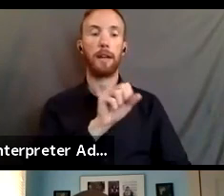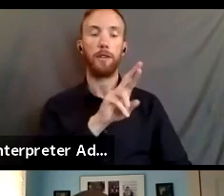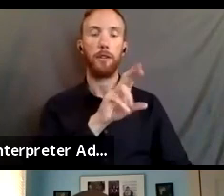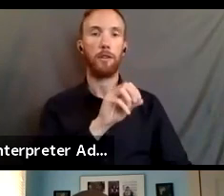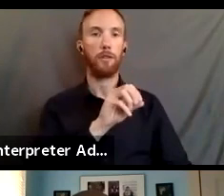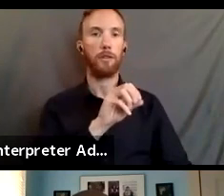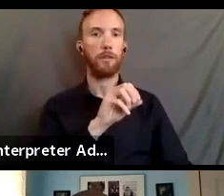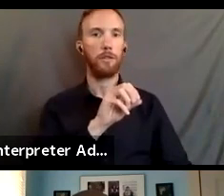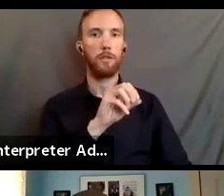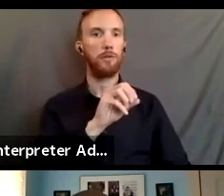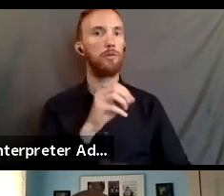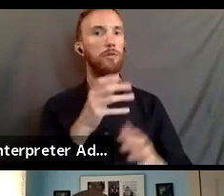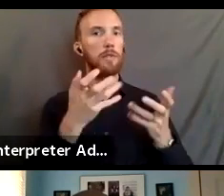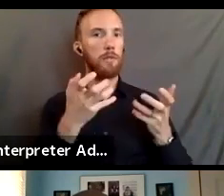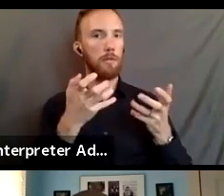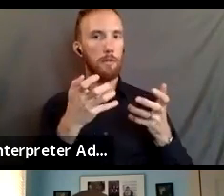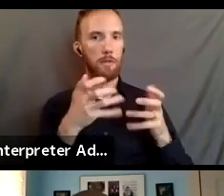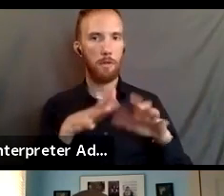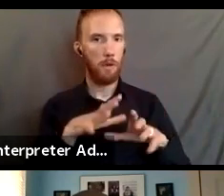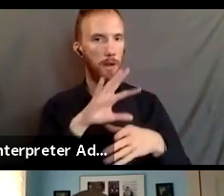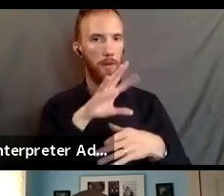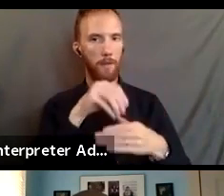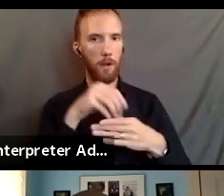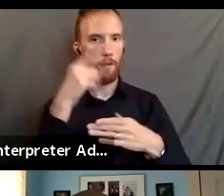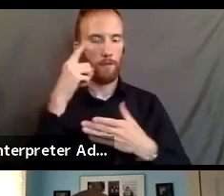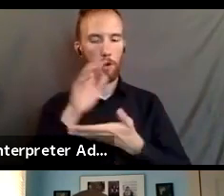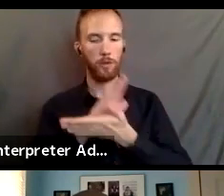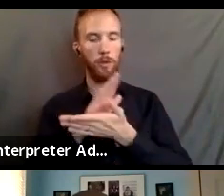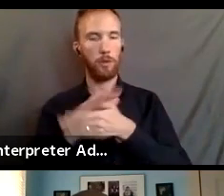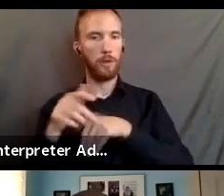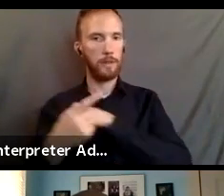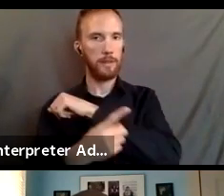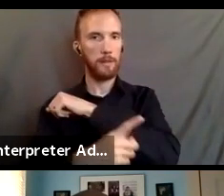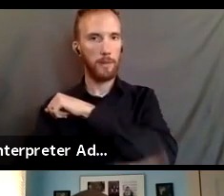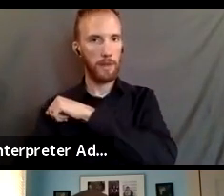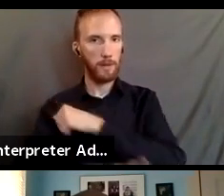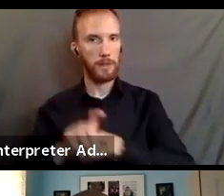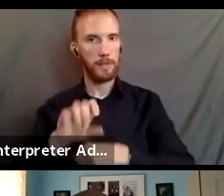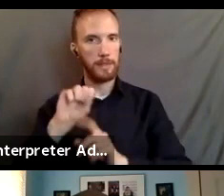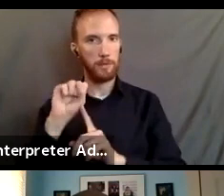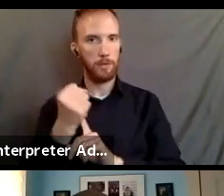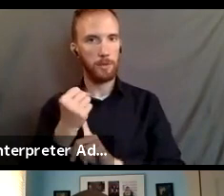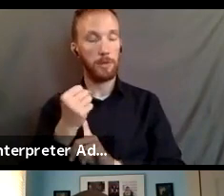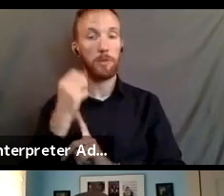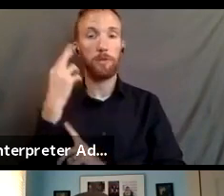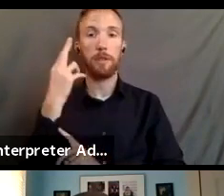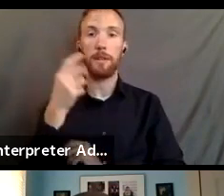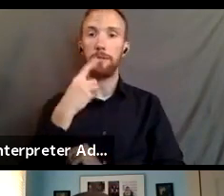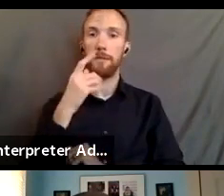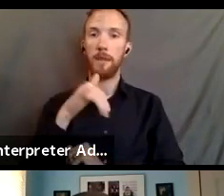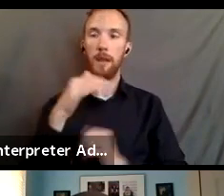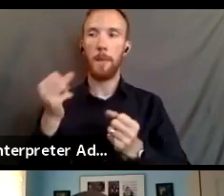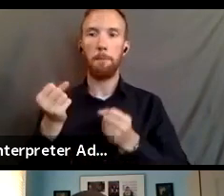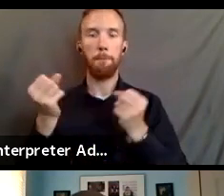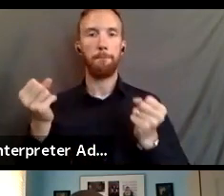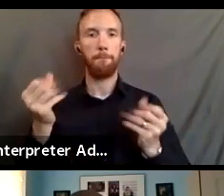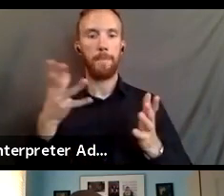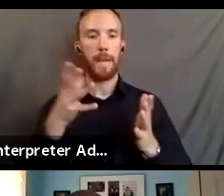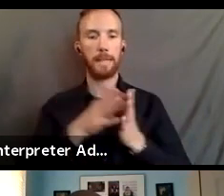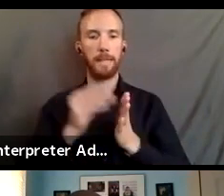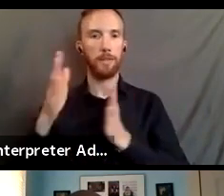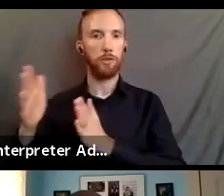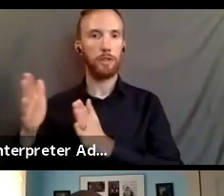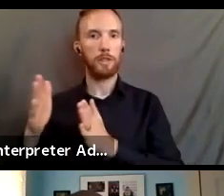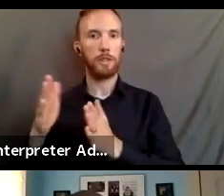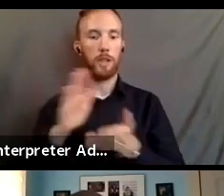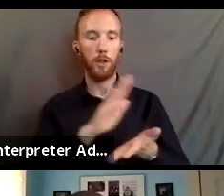have involvement in school disciplinary situations i say this because for many students schools are their safe havens and